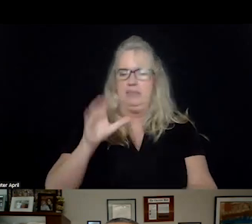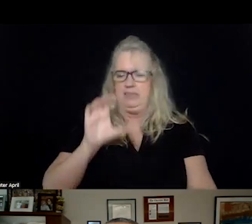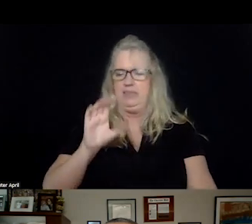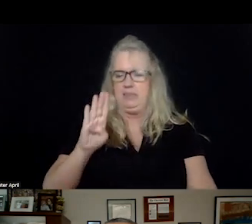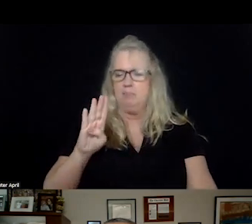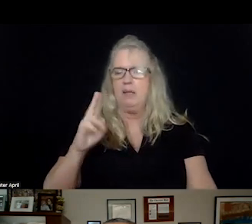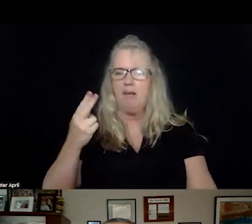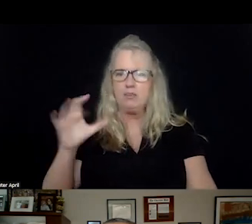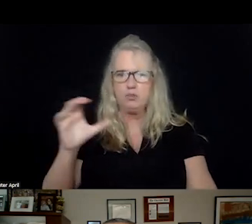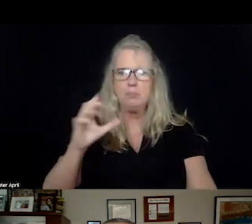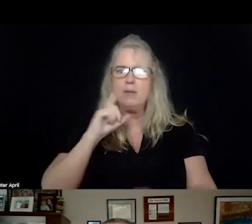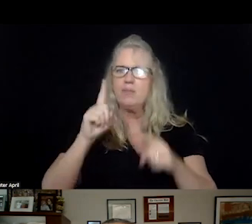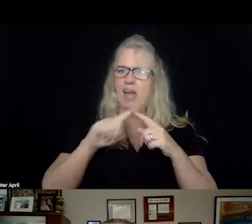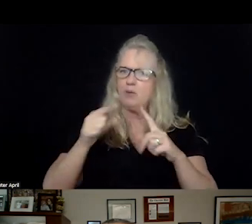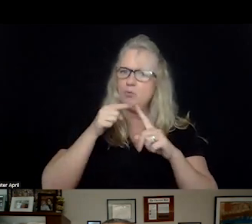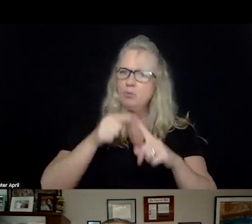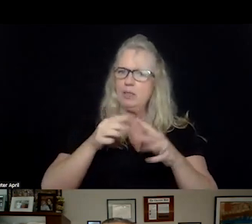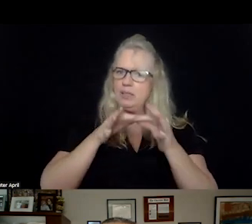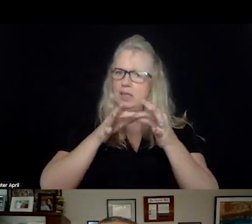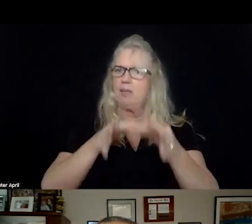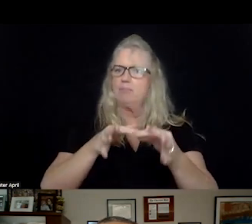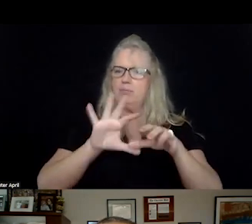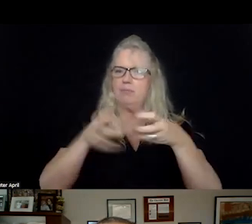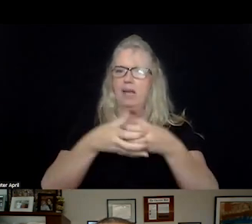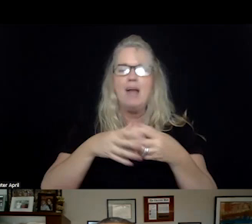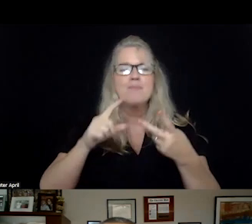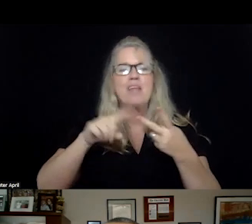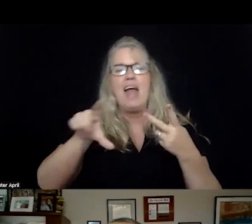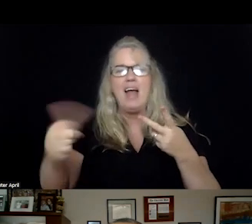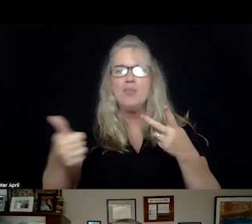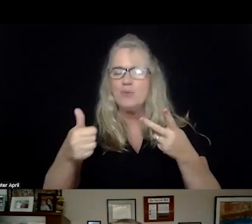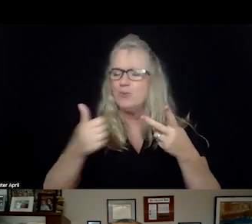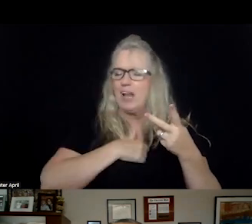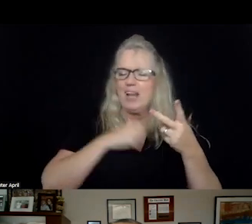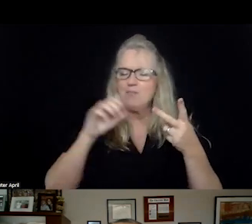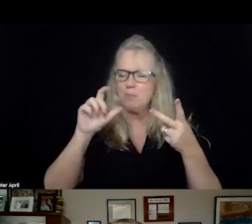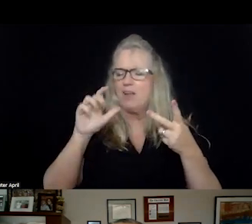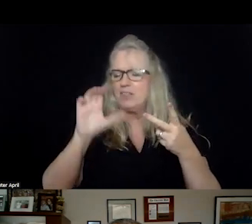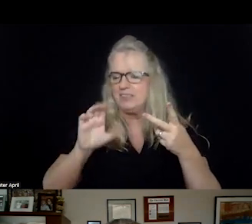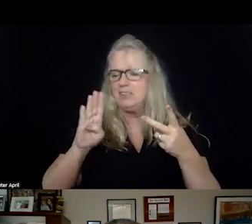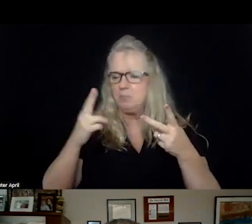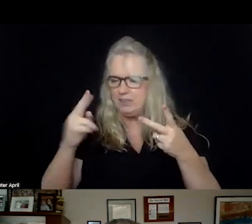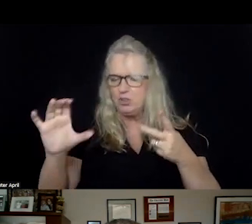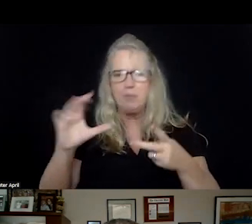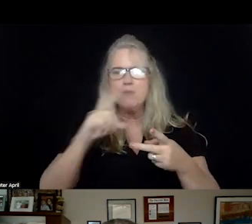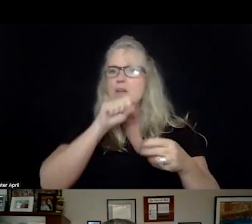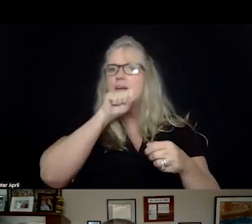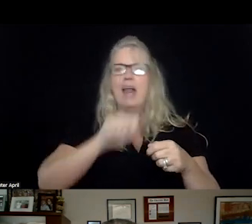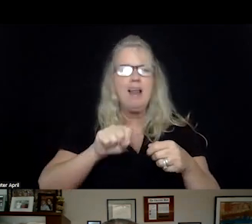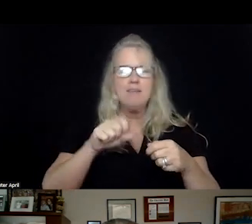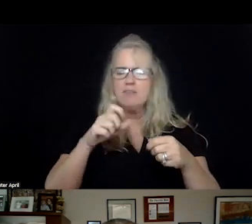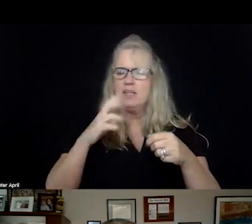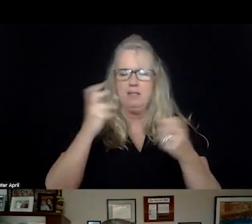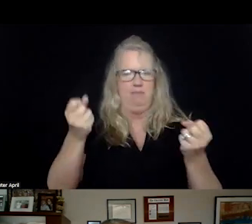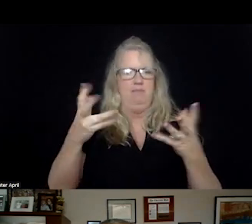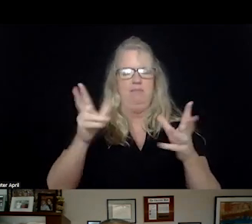CCBHCs can be the thread that holds all those things together. The other thing I love about CCBHCs is I love the fact that they really focus